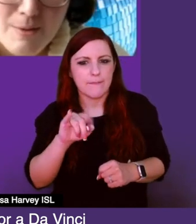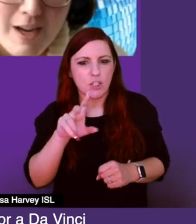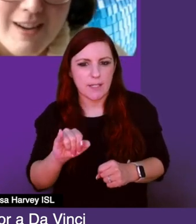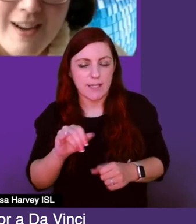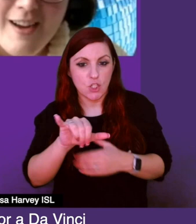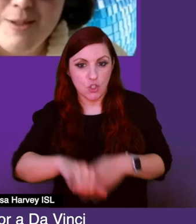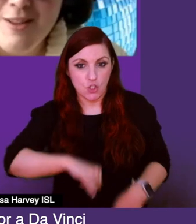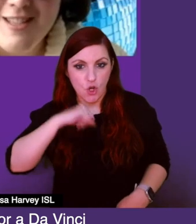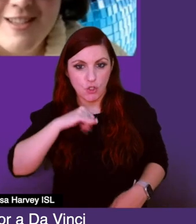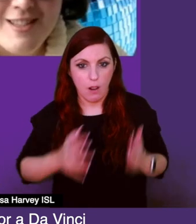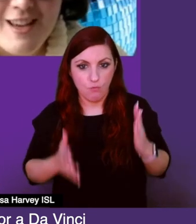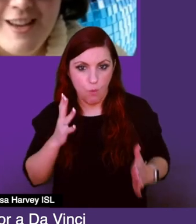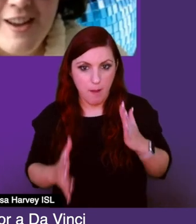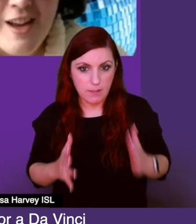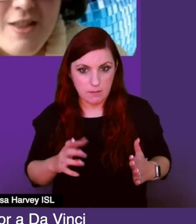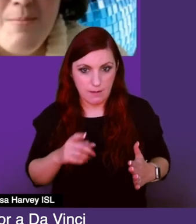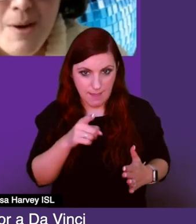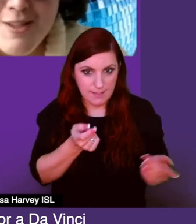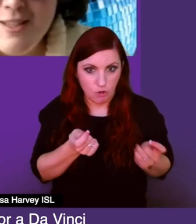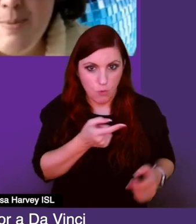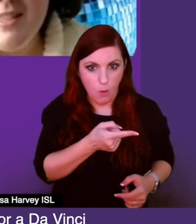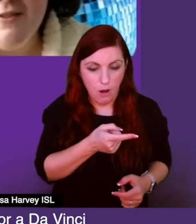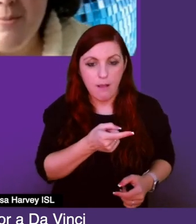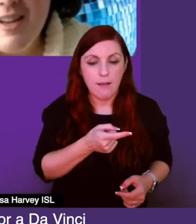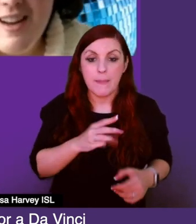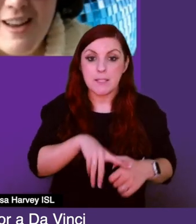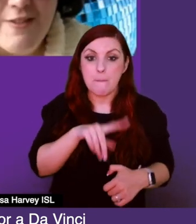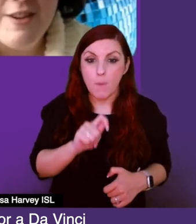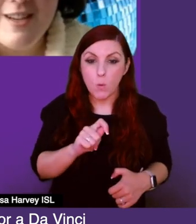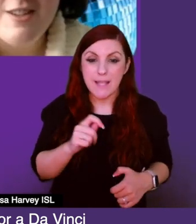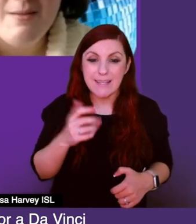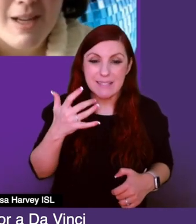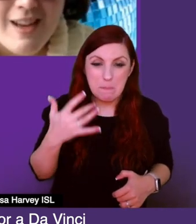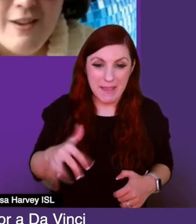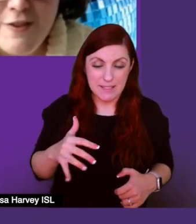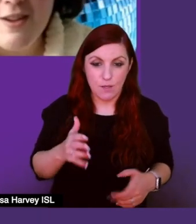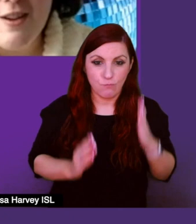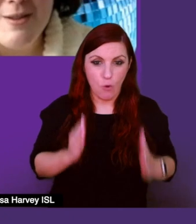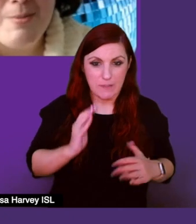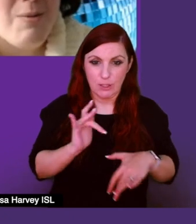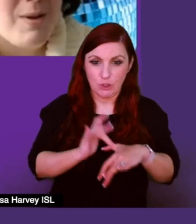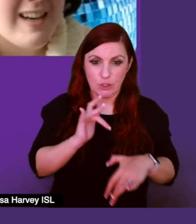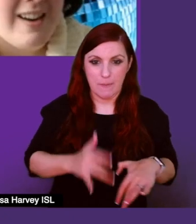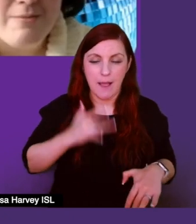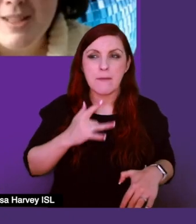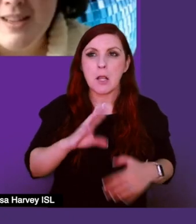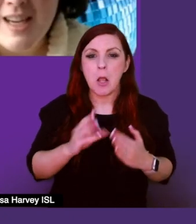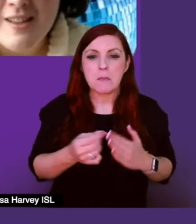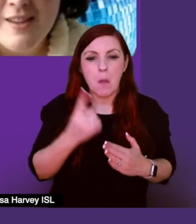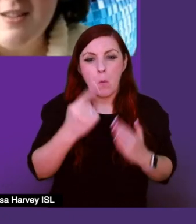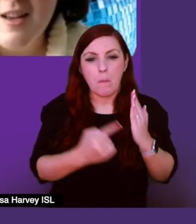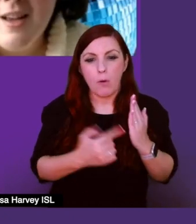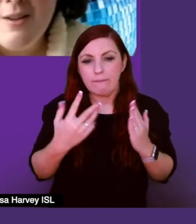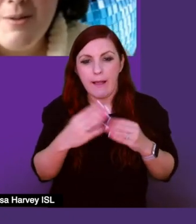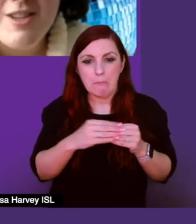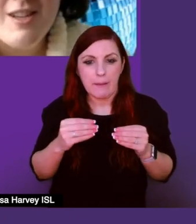surgical robot. So this is the most expensive robot I have ever touched in my life. It costs about